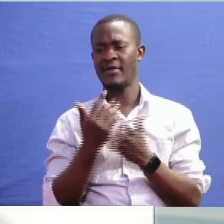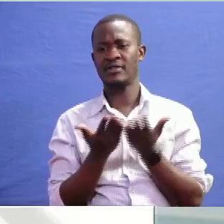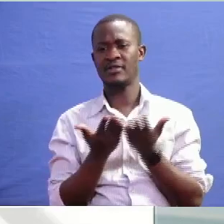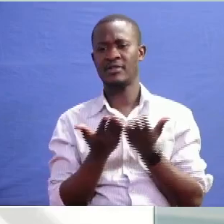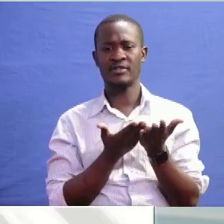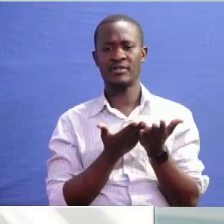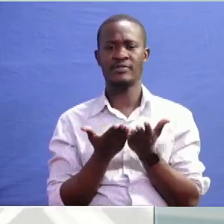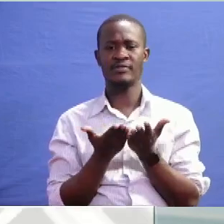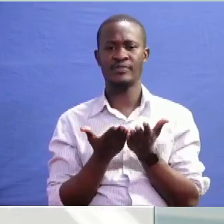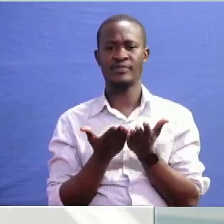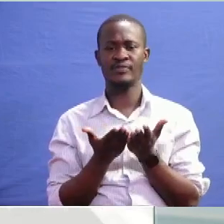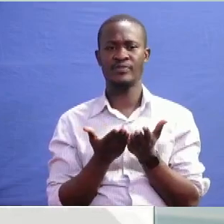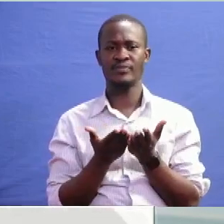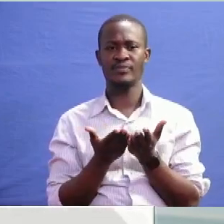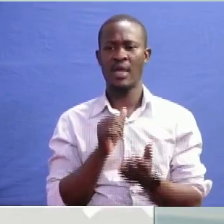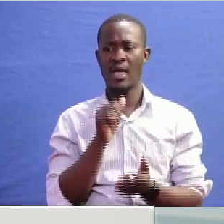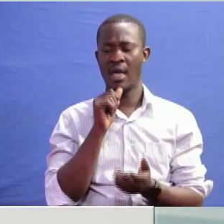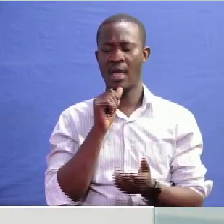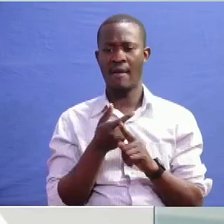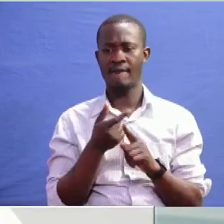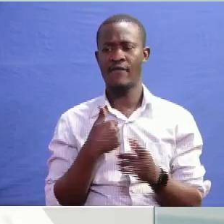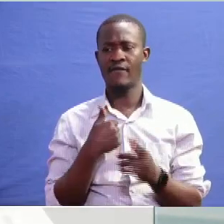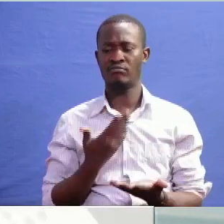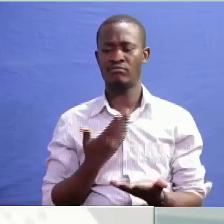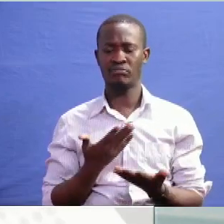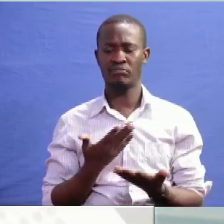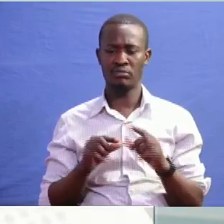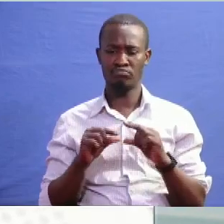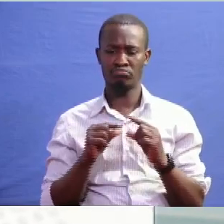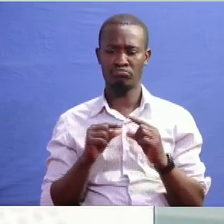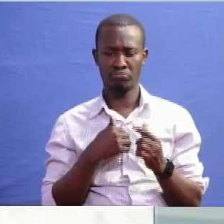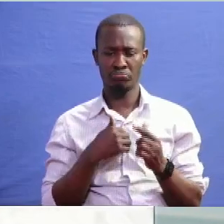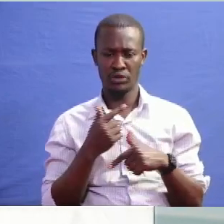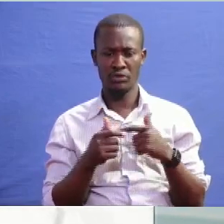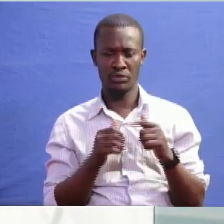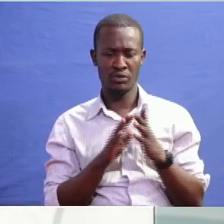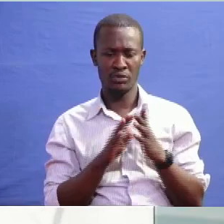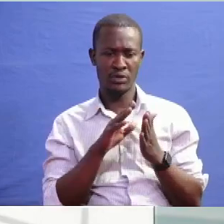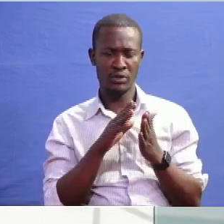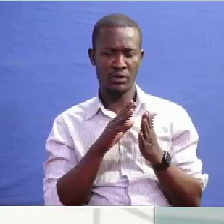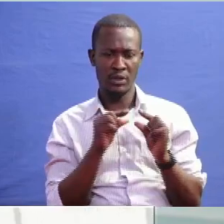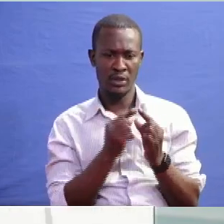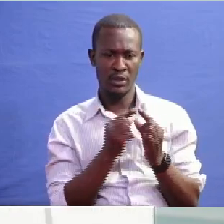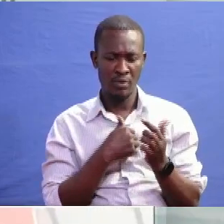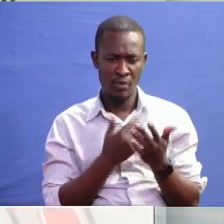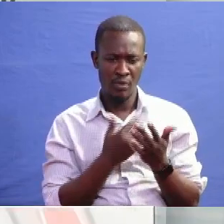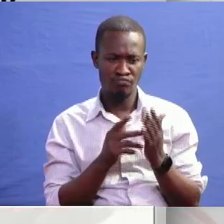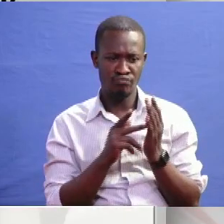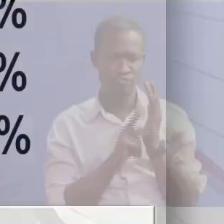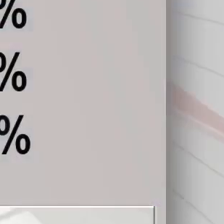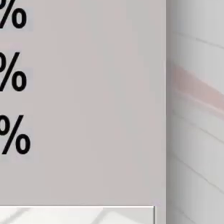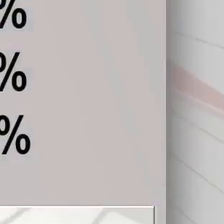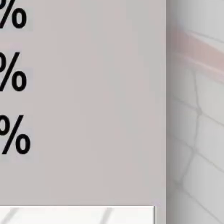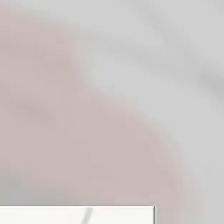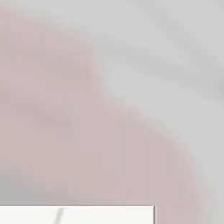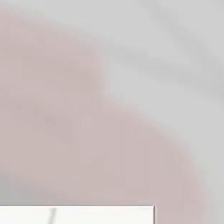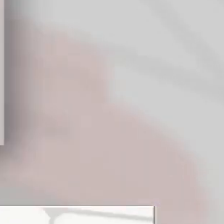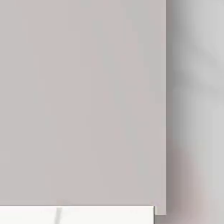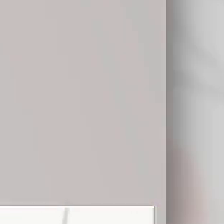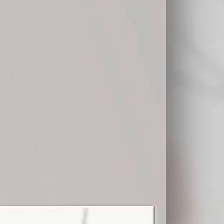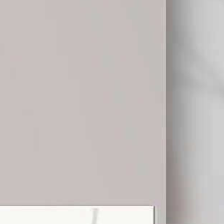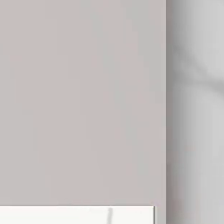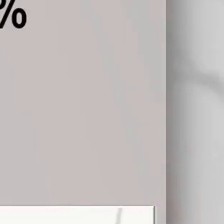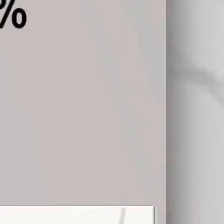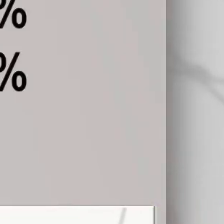say I'm from, let's say, this category. I fall under the category of vulnerable and extremely